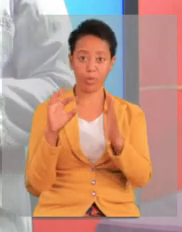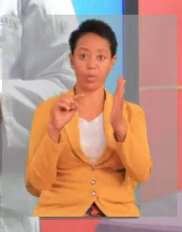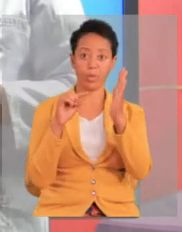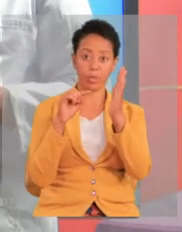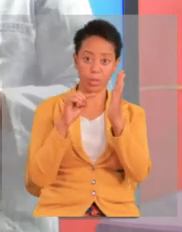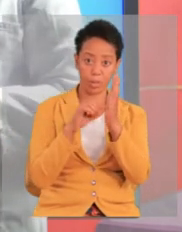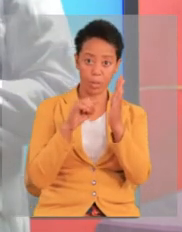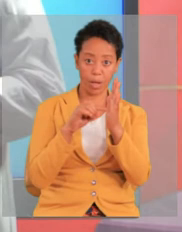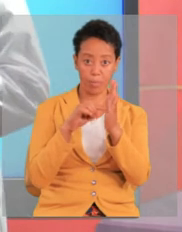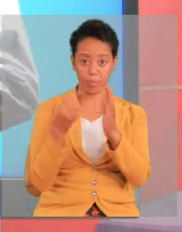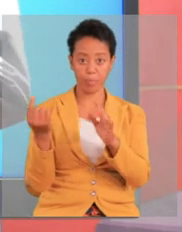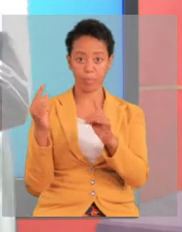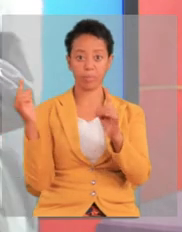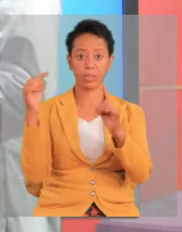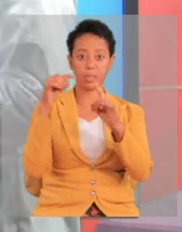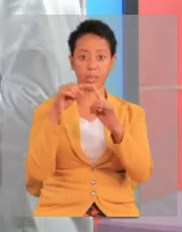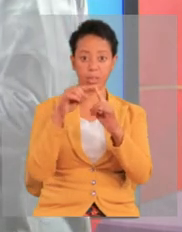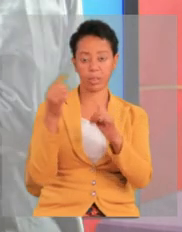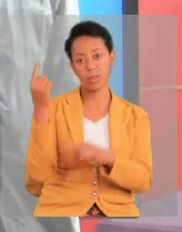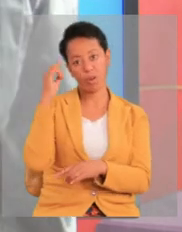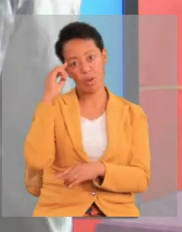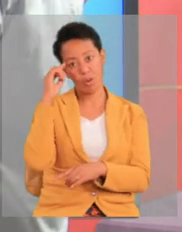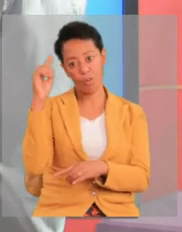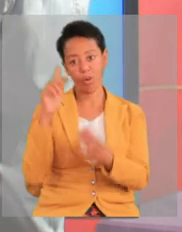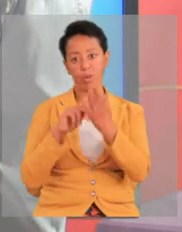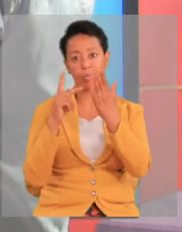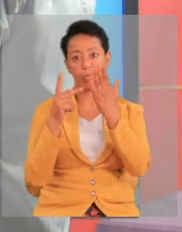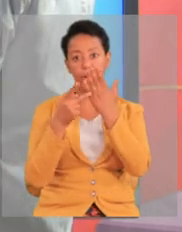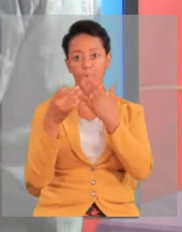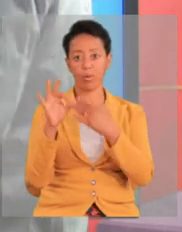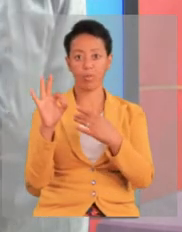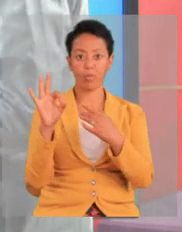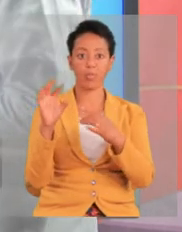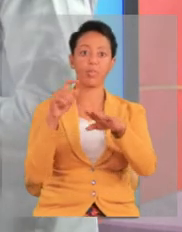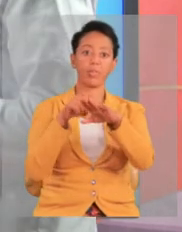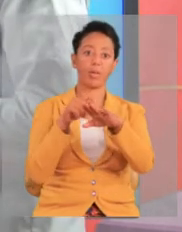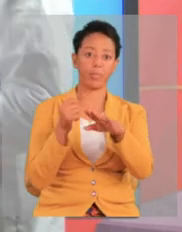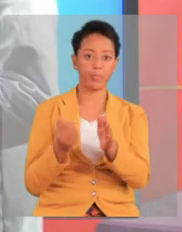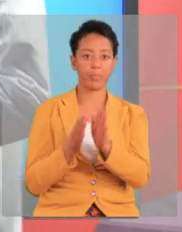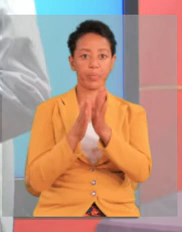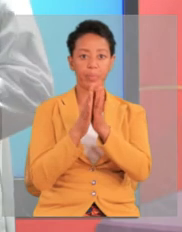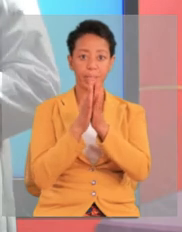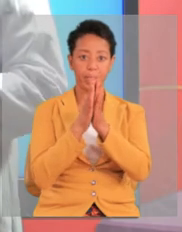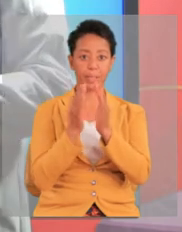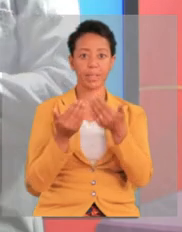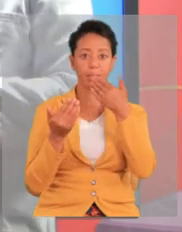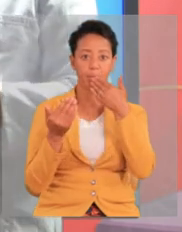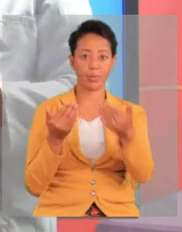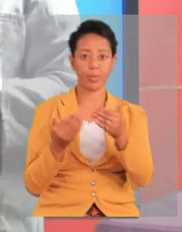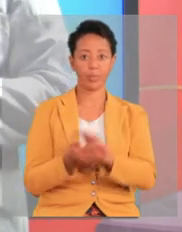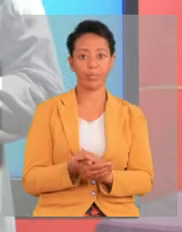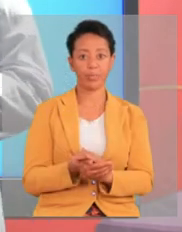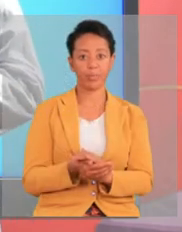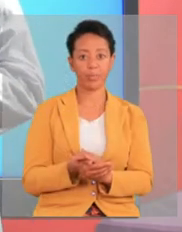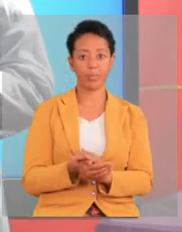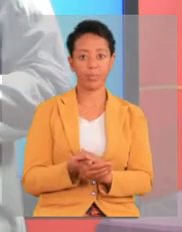a period of time in the case of what? For. Interesting. Good. Well, I'm